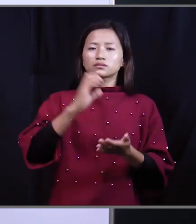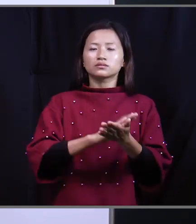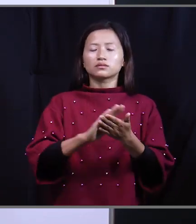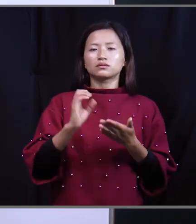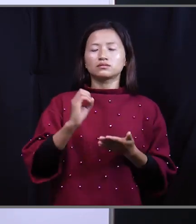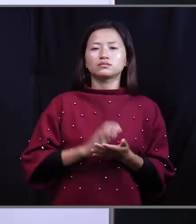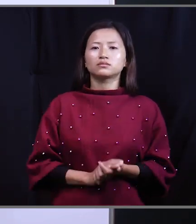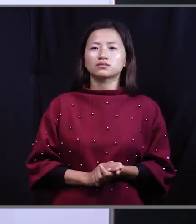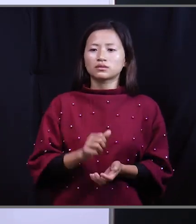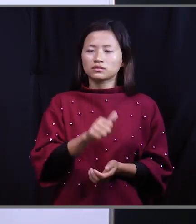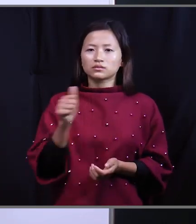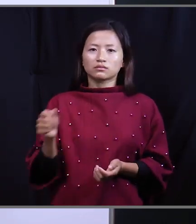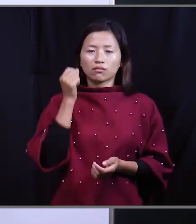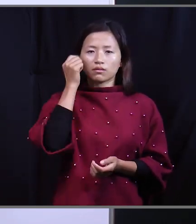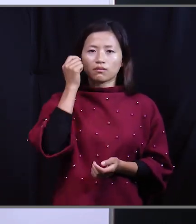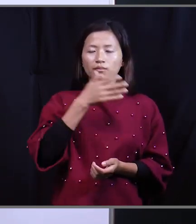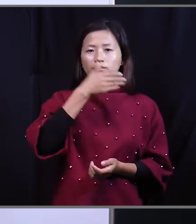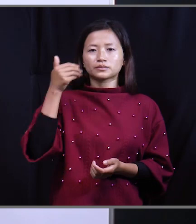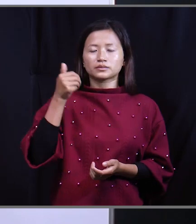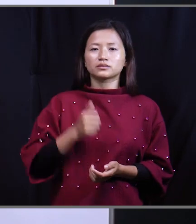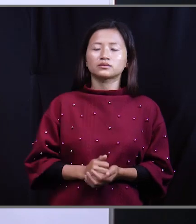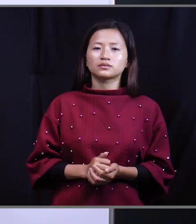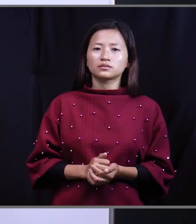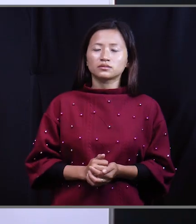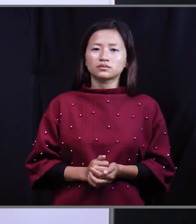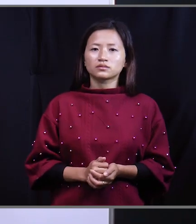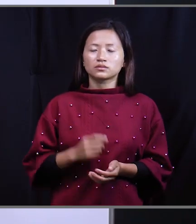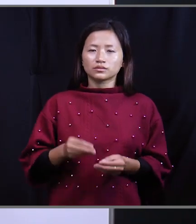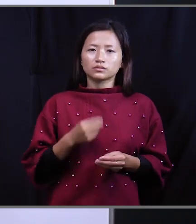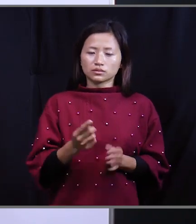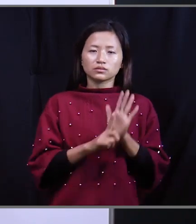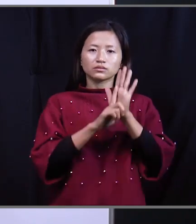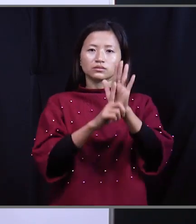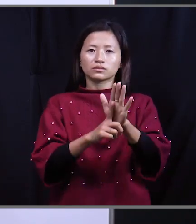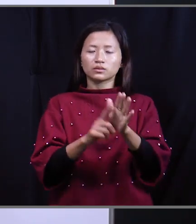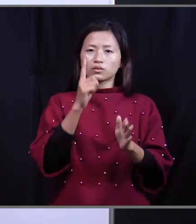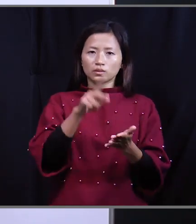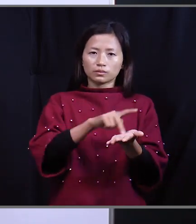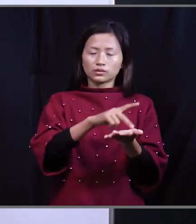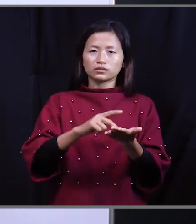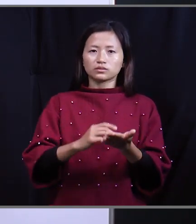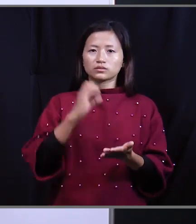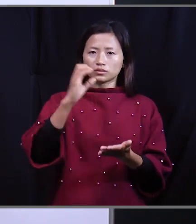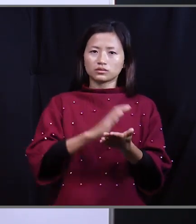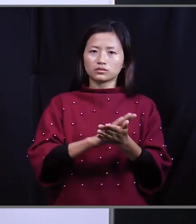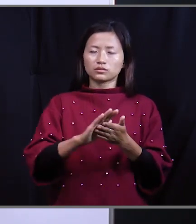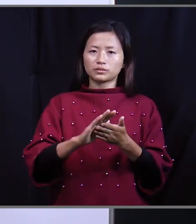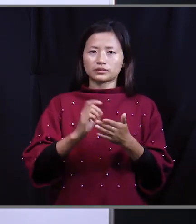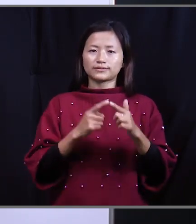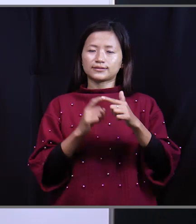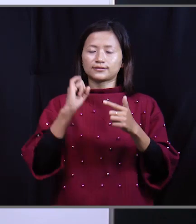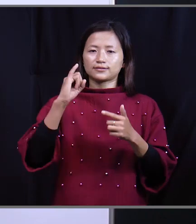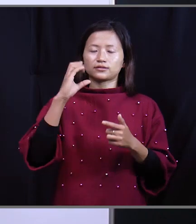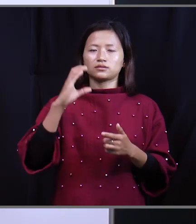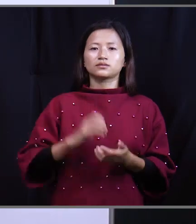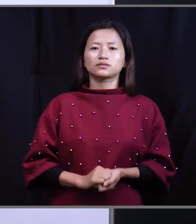But in order for you to understand much better, I'm just showing one part of the chromatid, of the sister